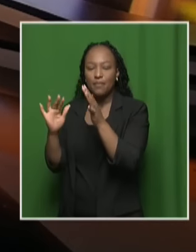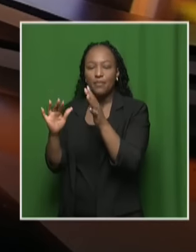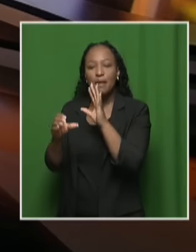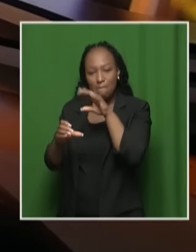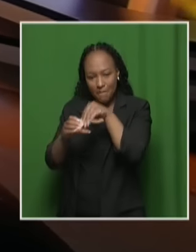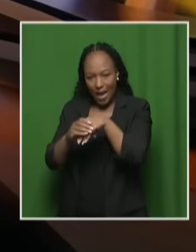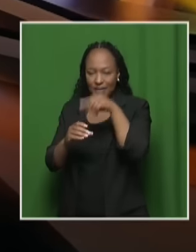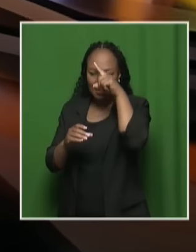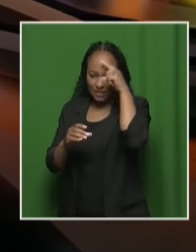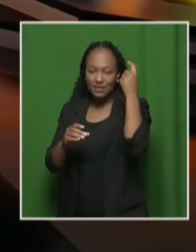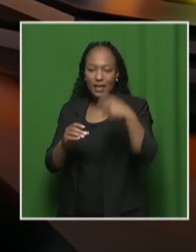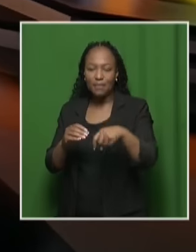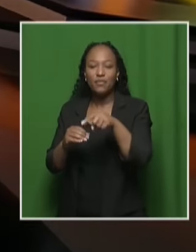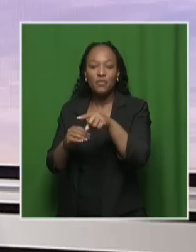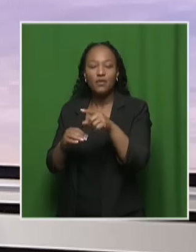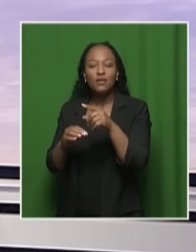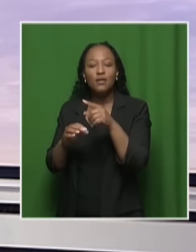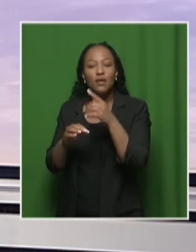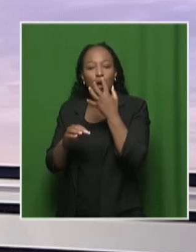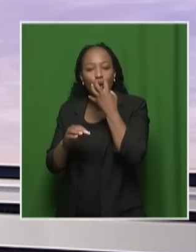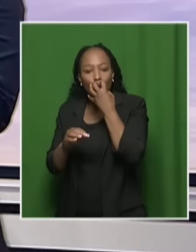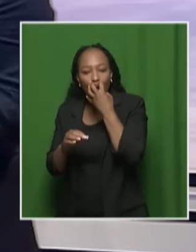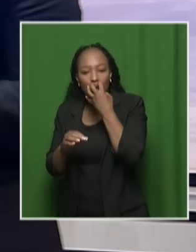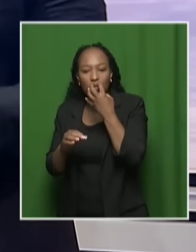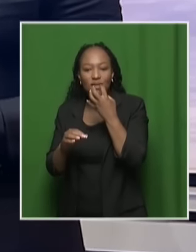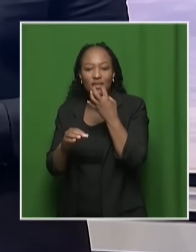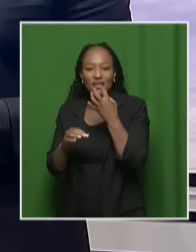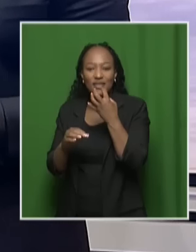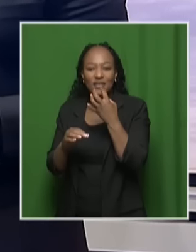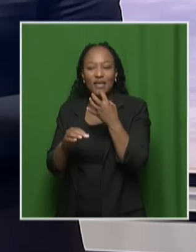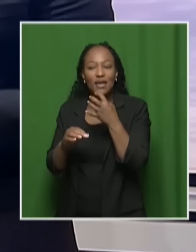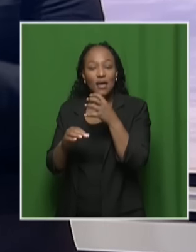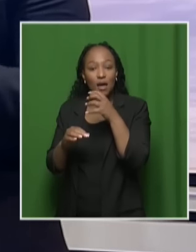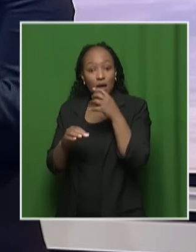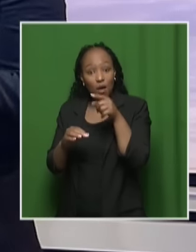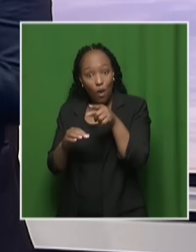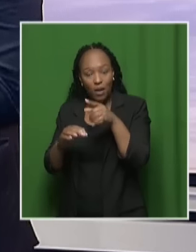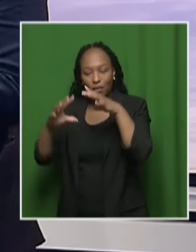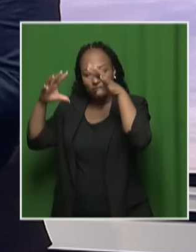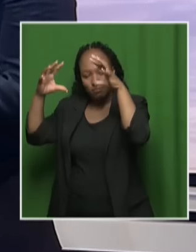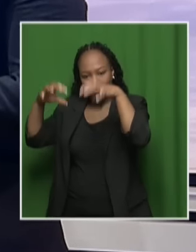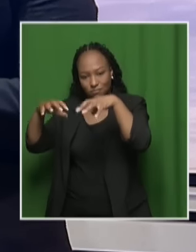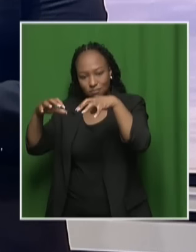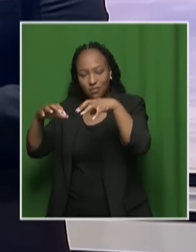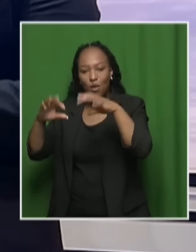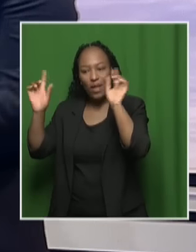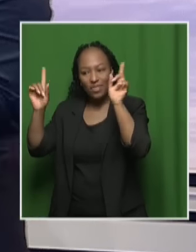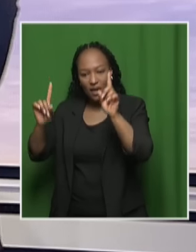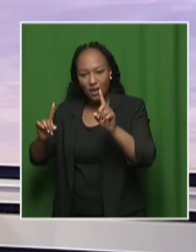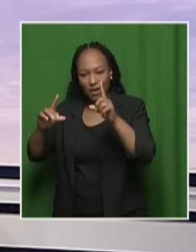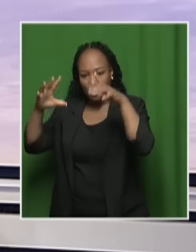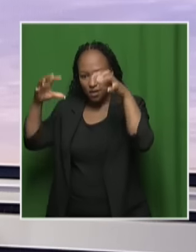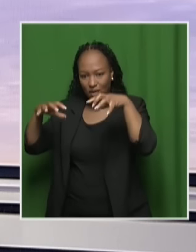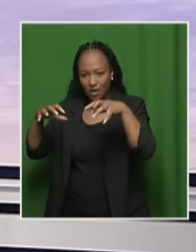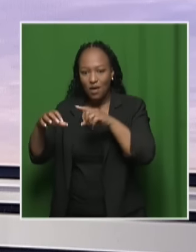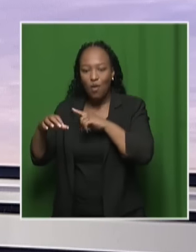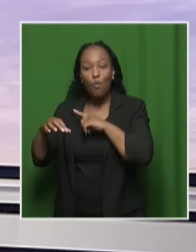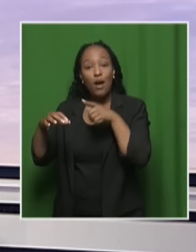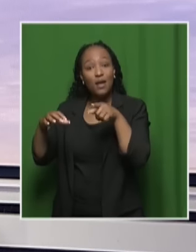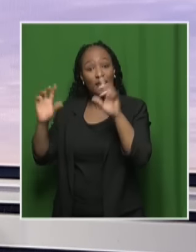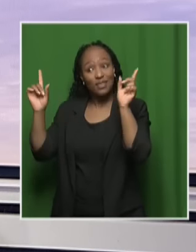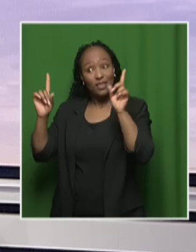of this. So with all the heat, I just mentioned, it triggers the rain, especially thunderstorms. That's why you'll get a lot of your